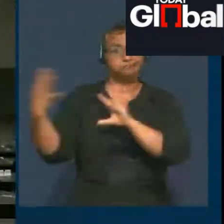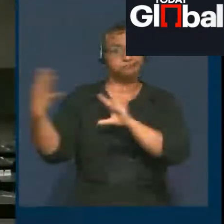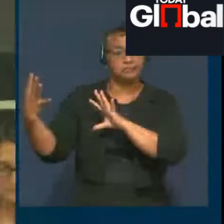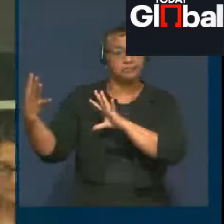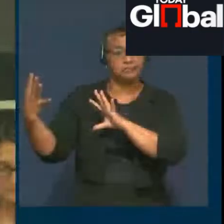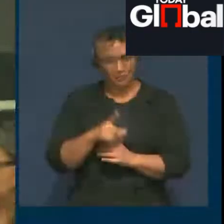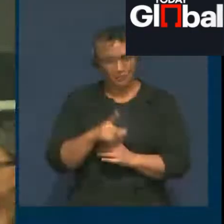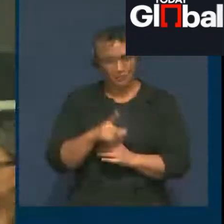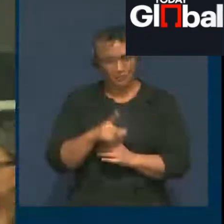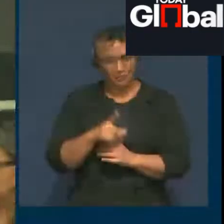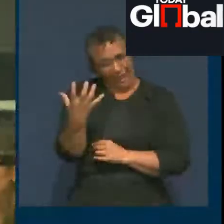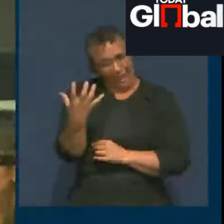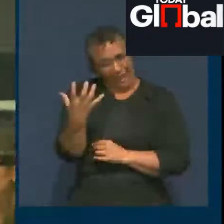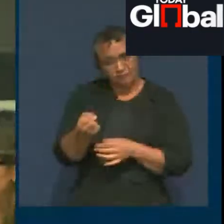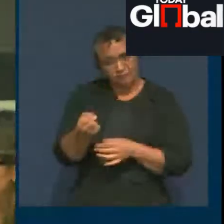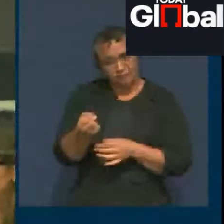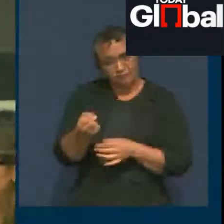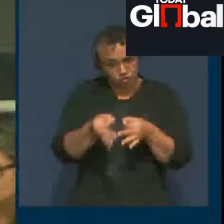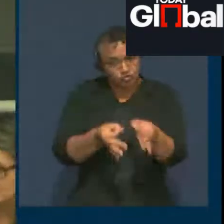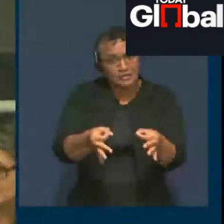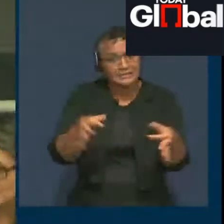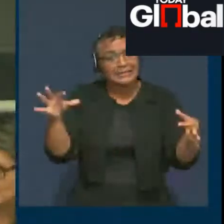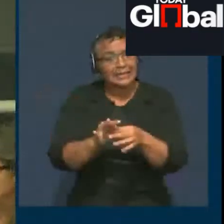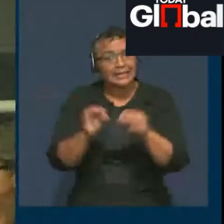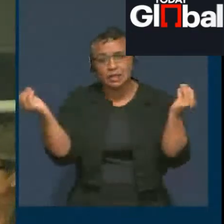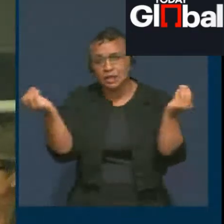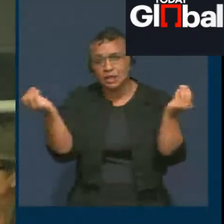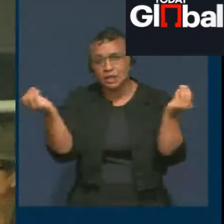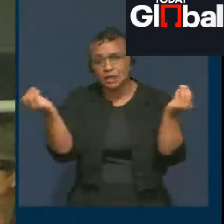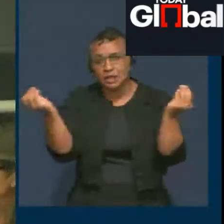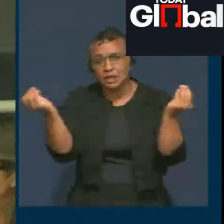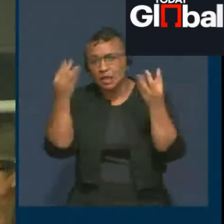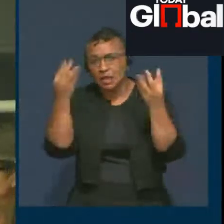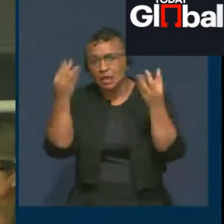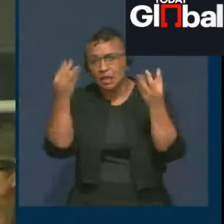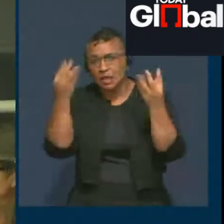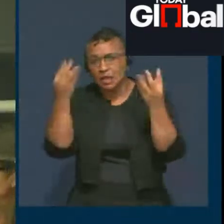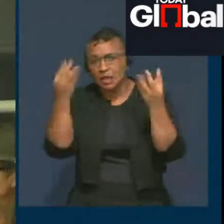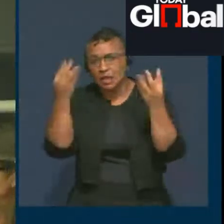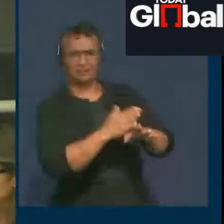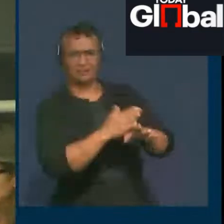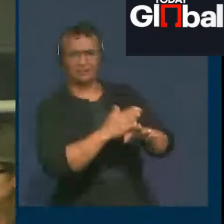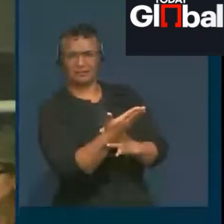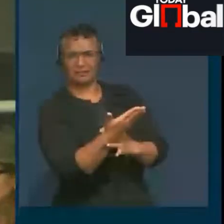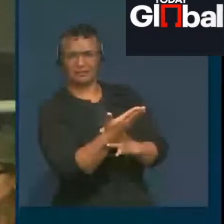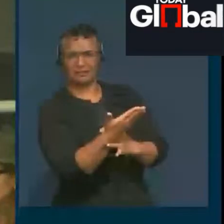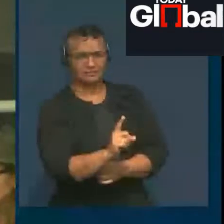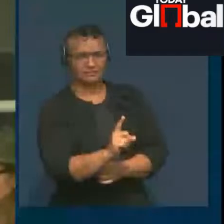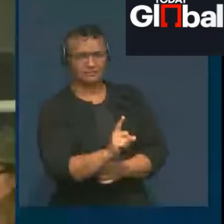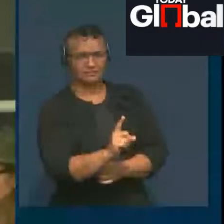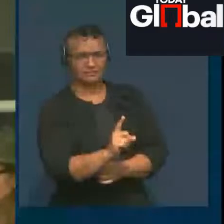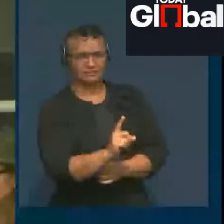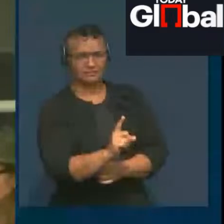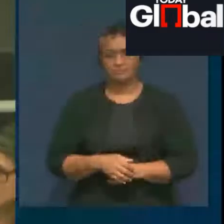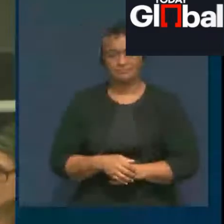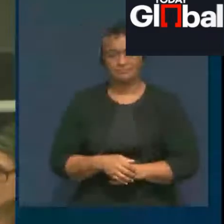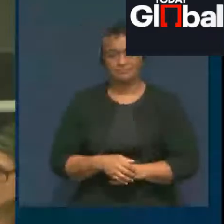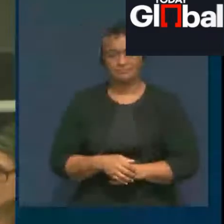specific strategy to deal with emergencies? The chair interrupts. We still in the cluster